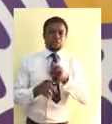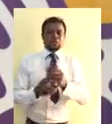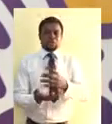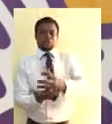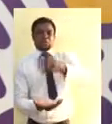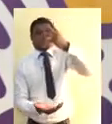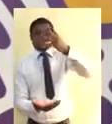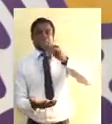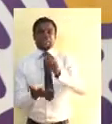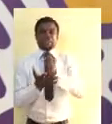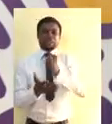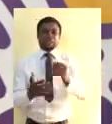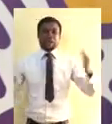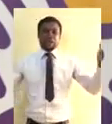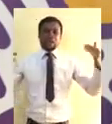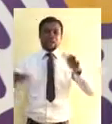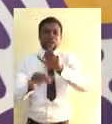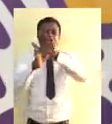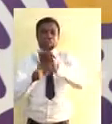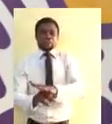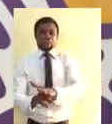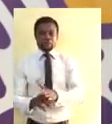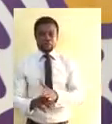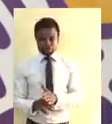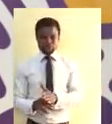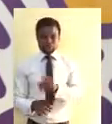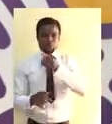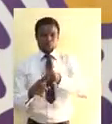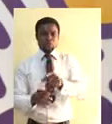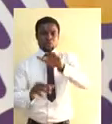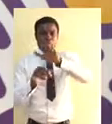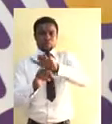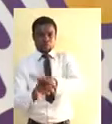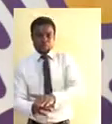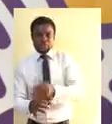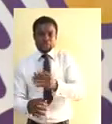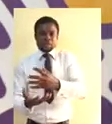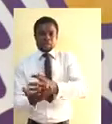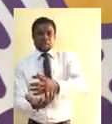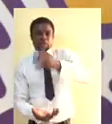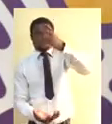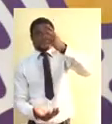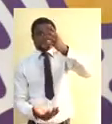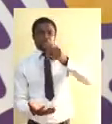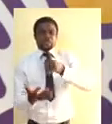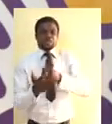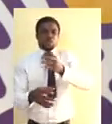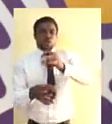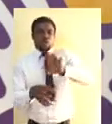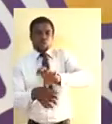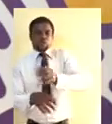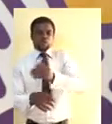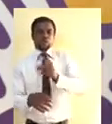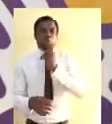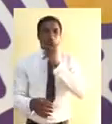form a fountain. That is air pressure. And when you press the bottle, you're applying force to the bottle, causing